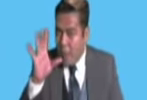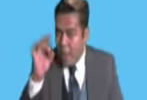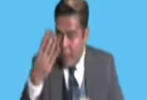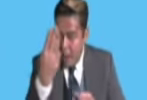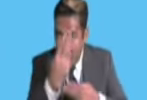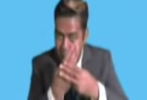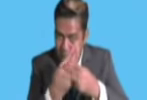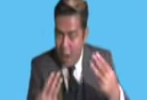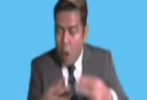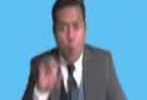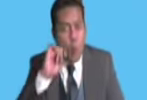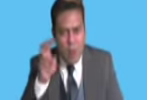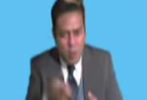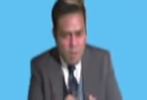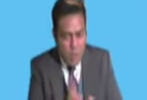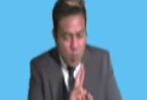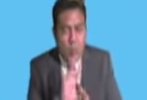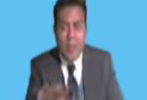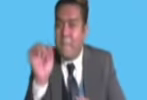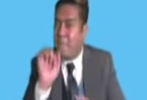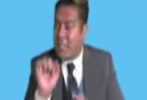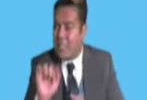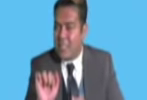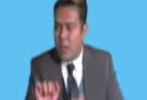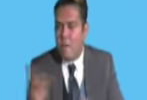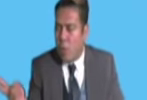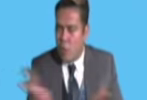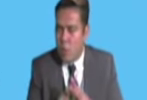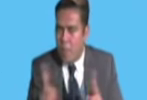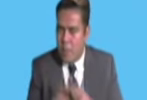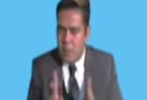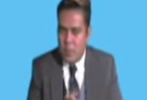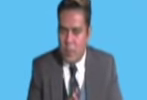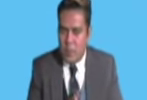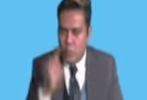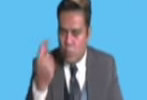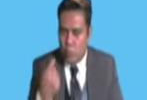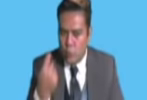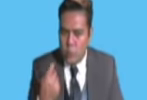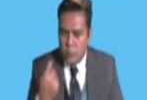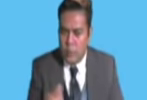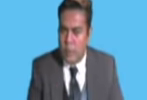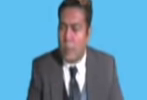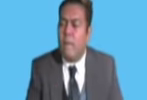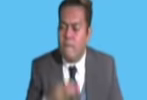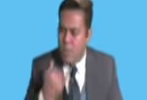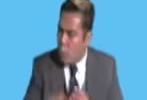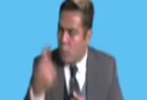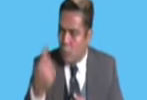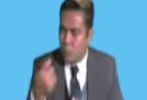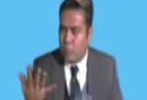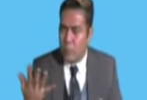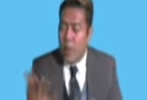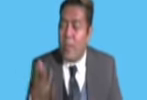review the bus e-ticketing program and have a dual system in place very soon. Very soon. And that